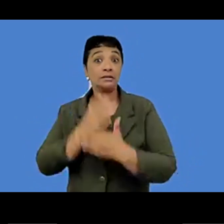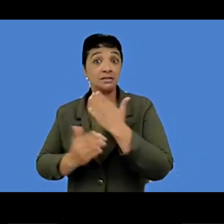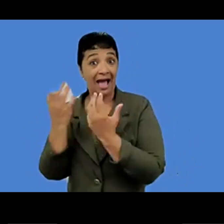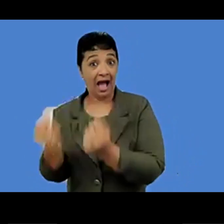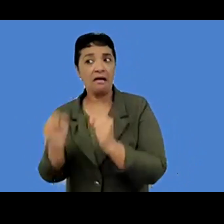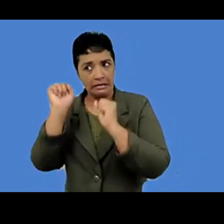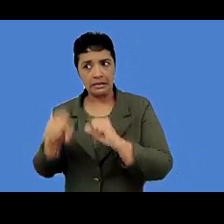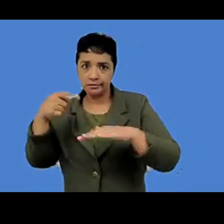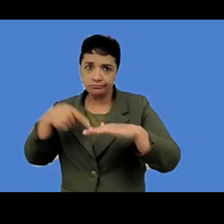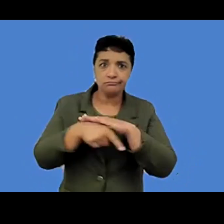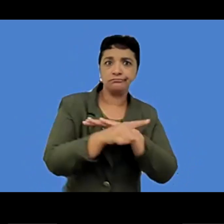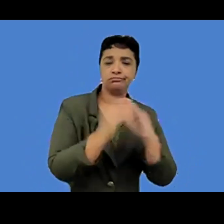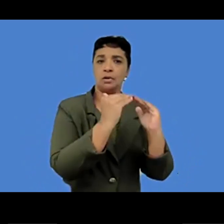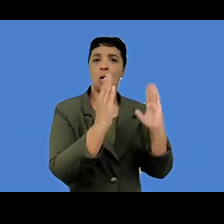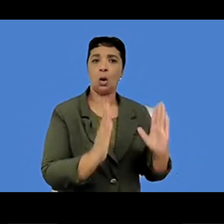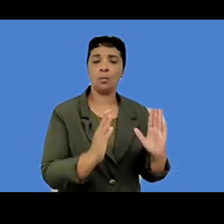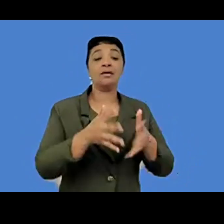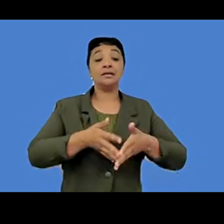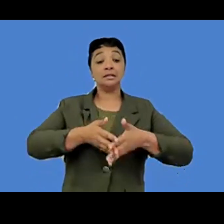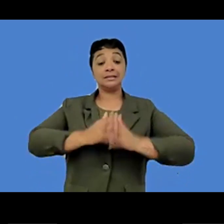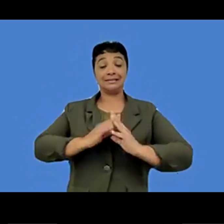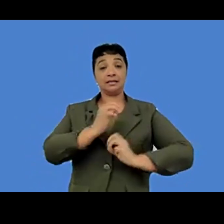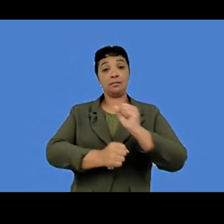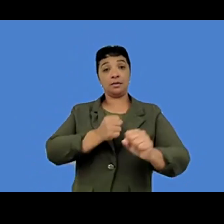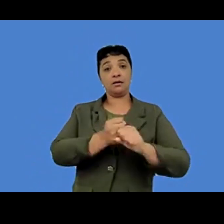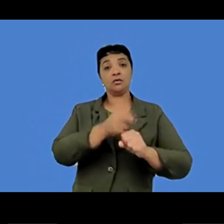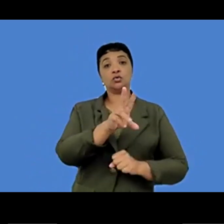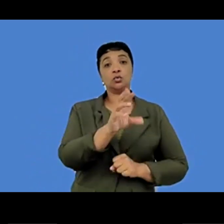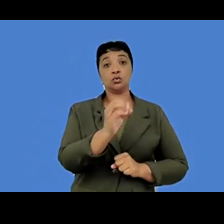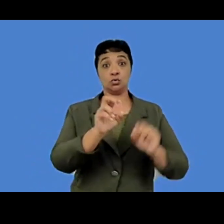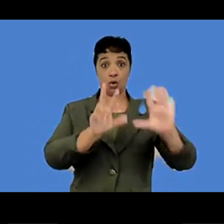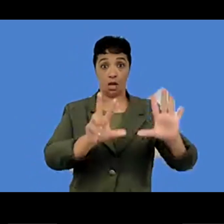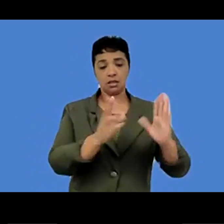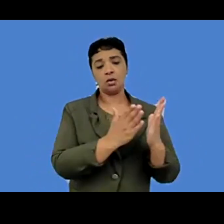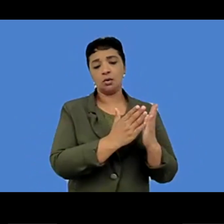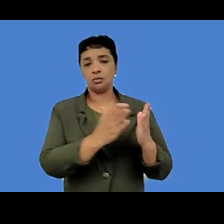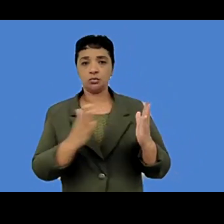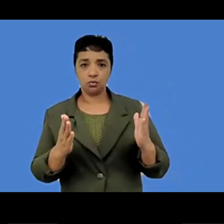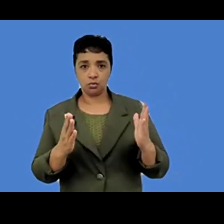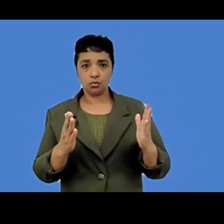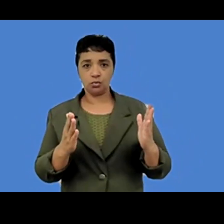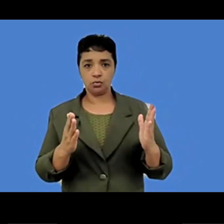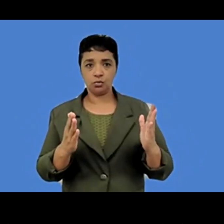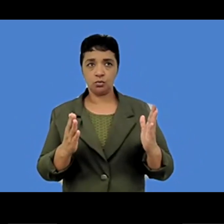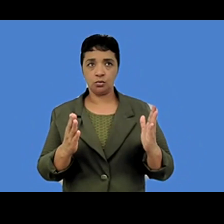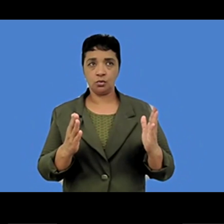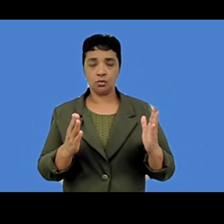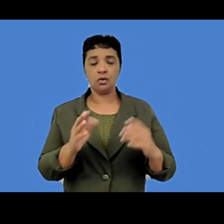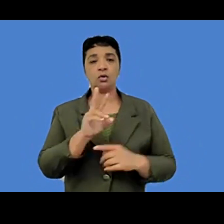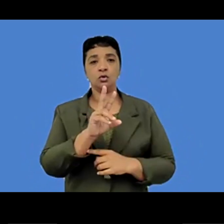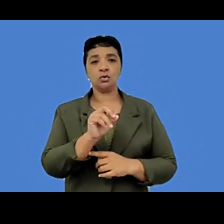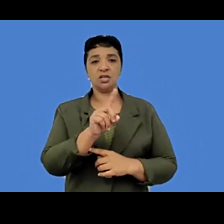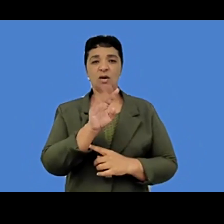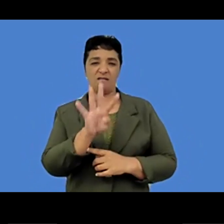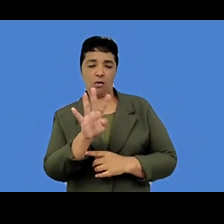established between the years of 2008 through to 2014,